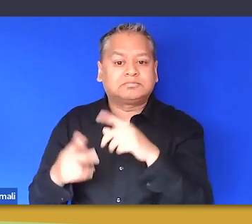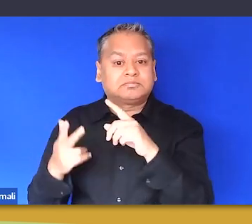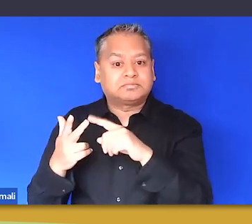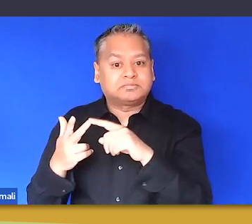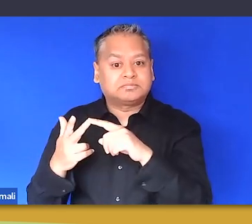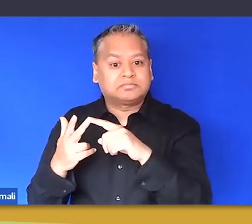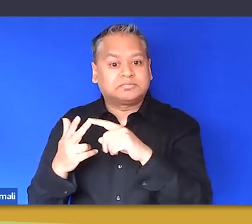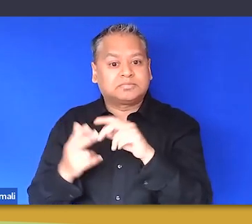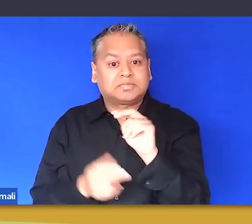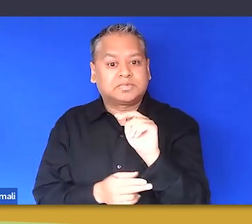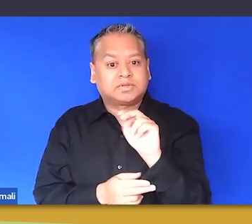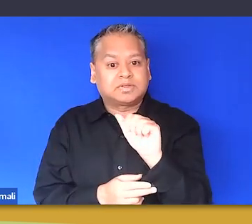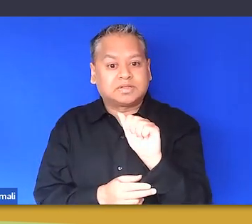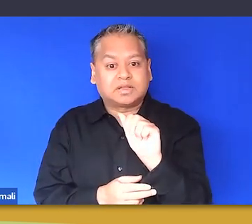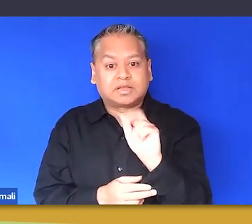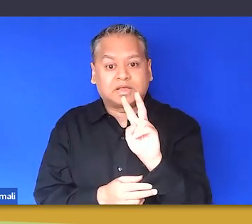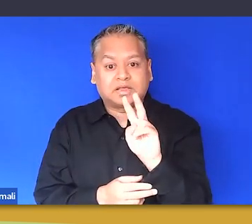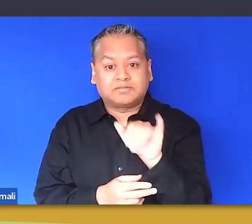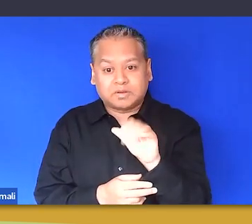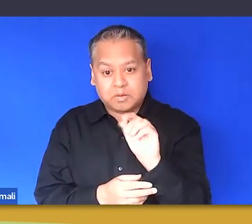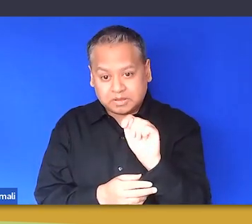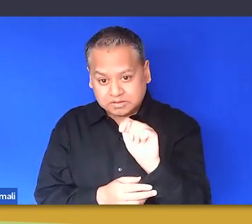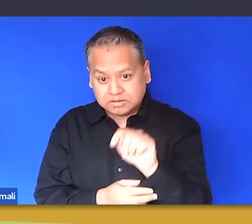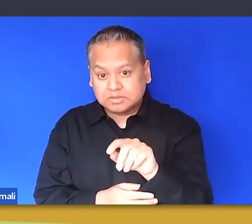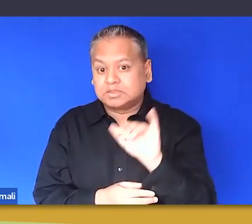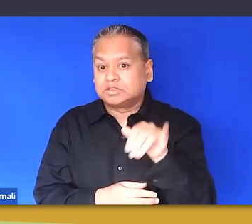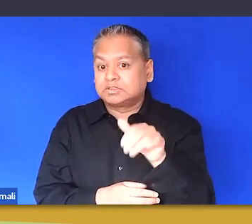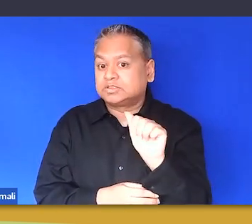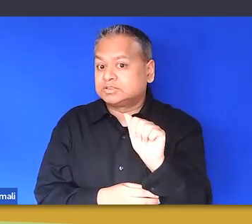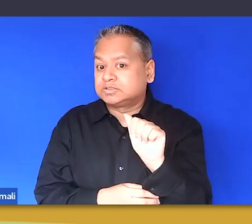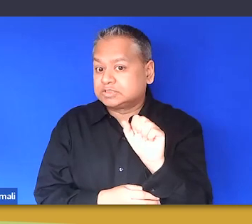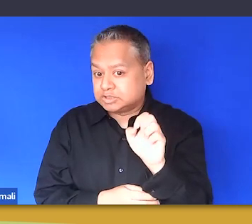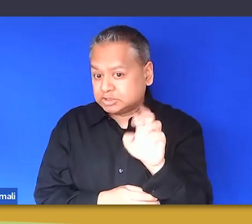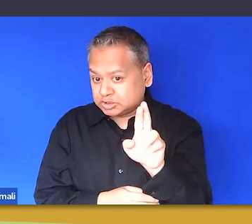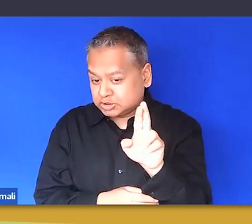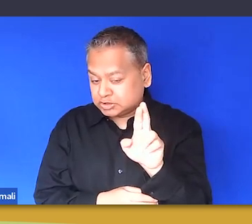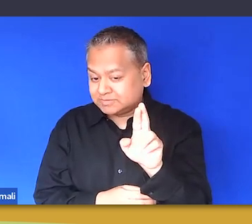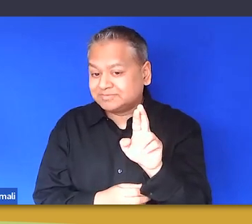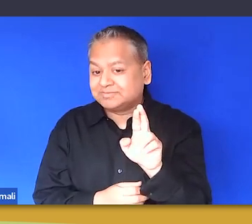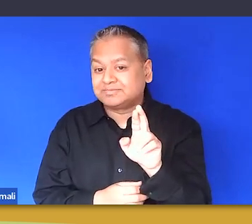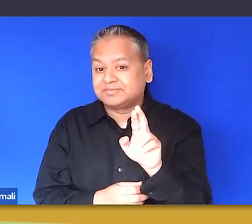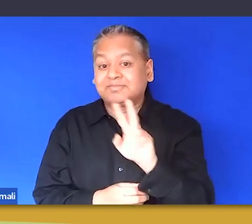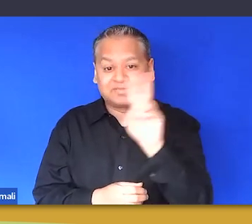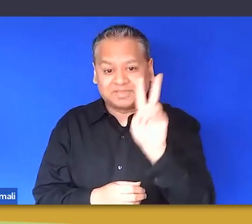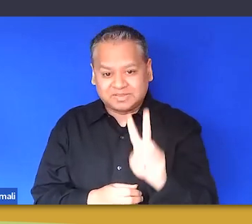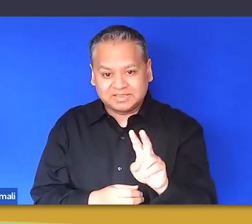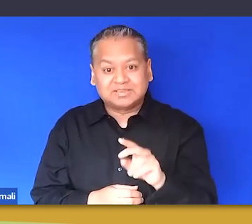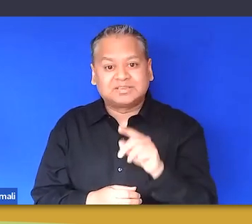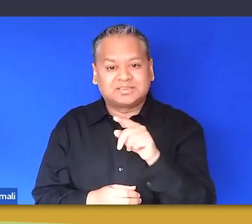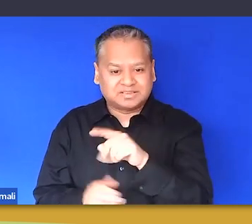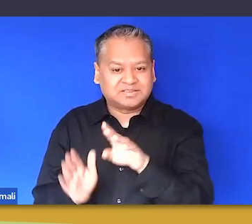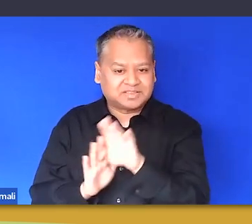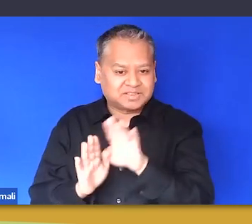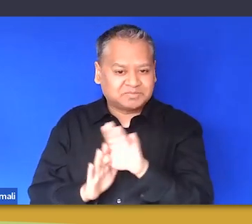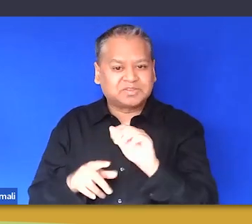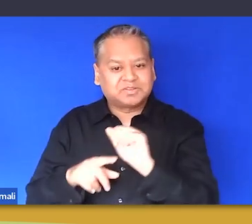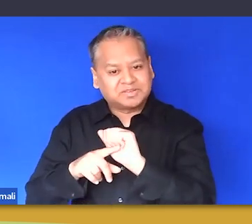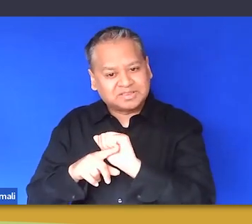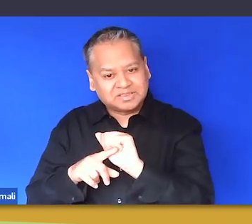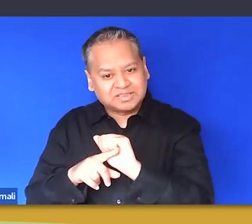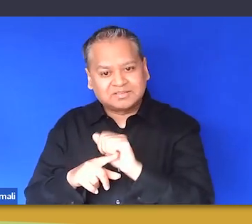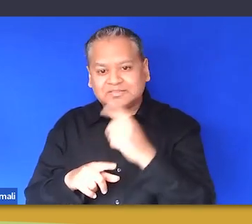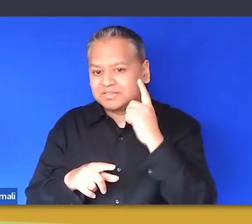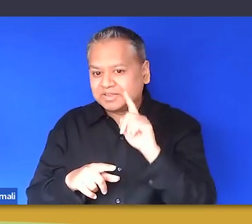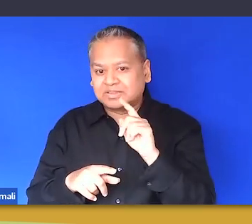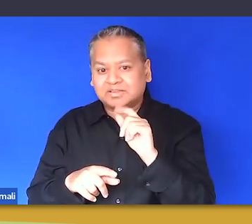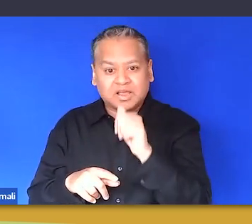while studying at UVic to provide training and feedback in litigation skills for racialized law students. Thank